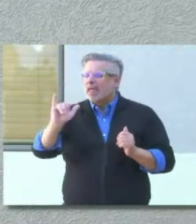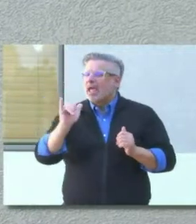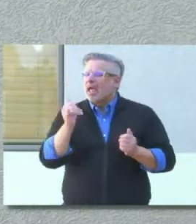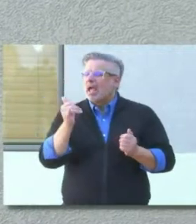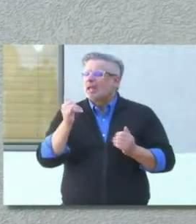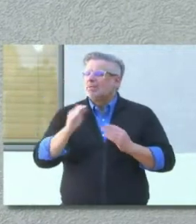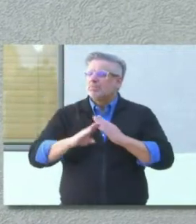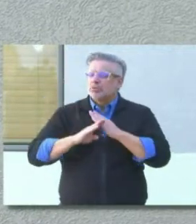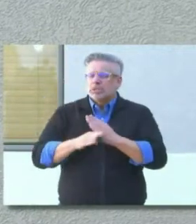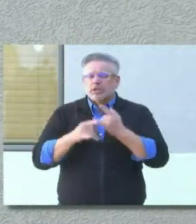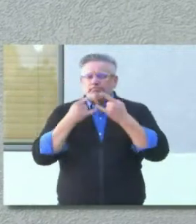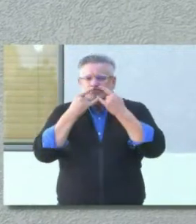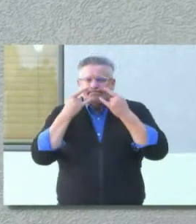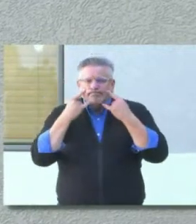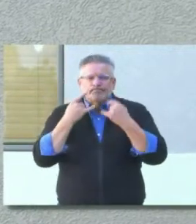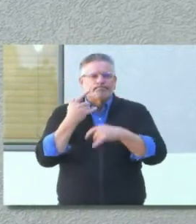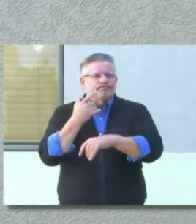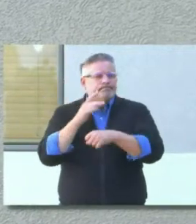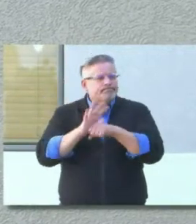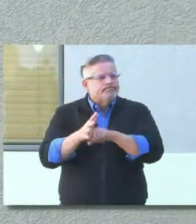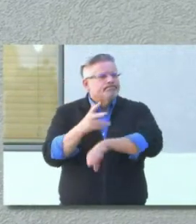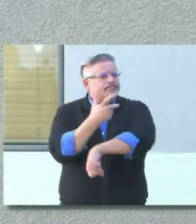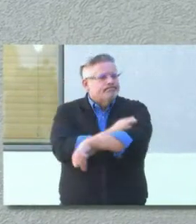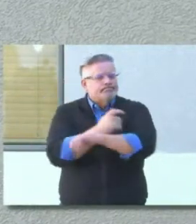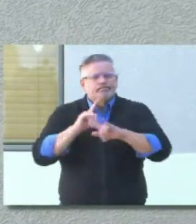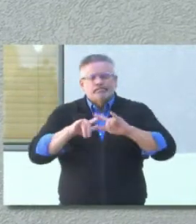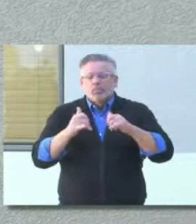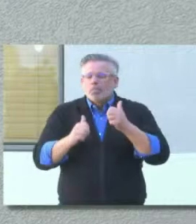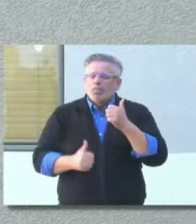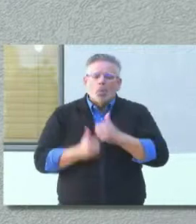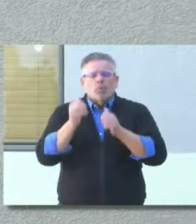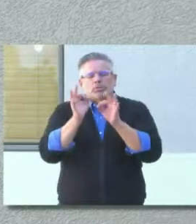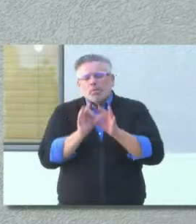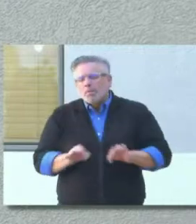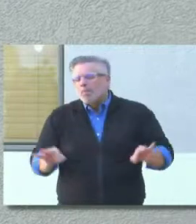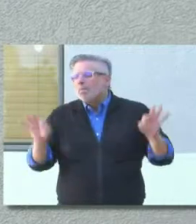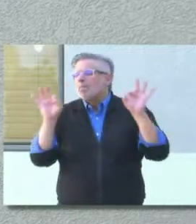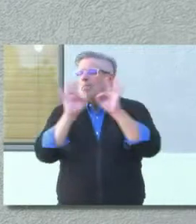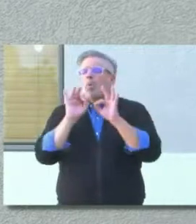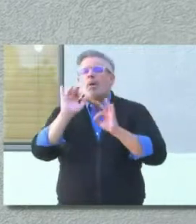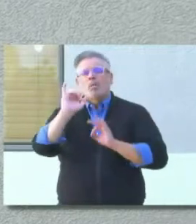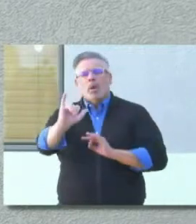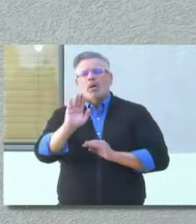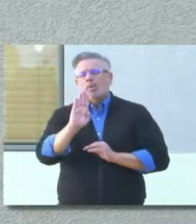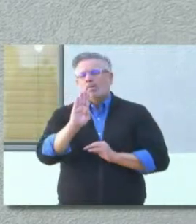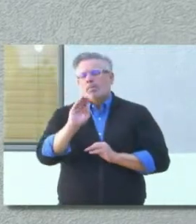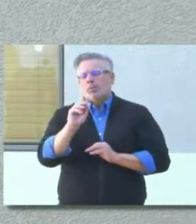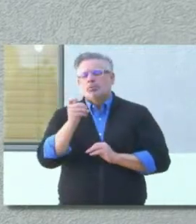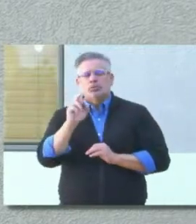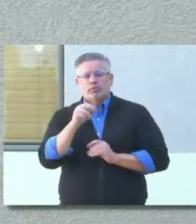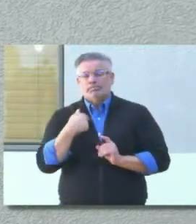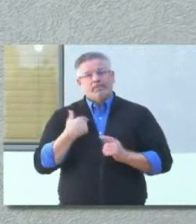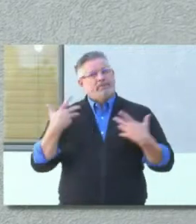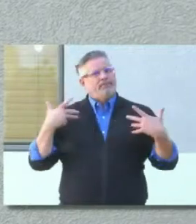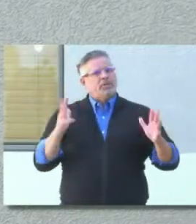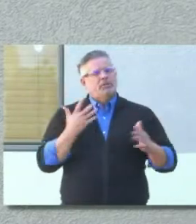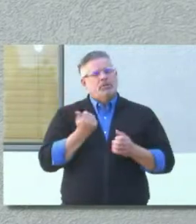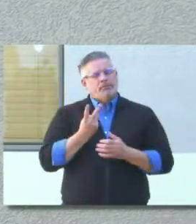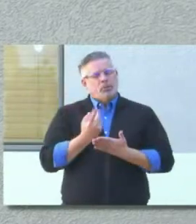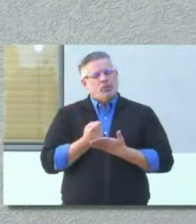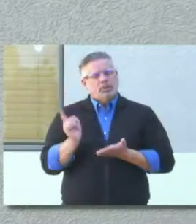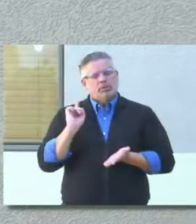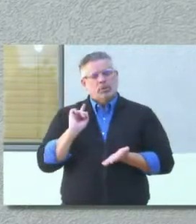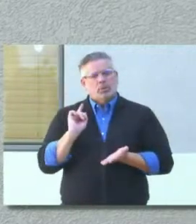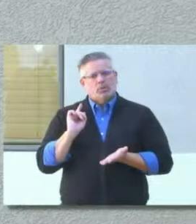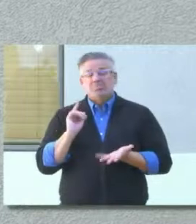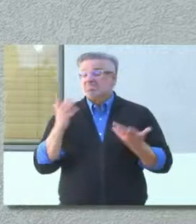protections that we're here today to promote. And the most important and potent is getting that booster shot. I got my booster shot a few weeks ago, went